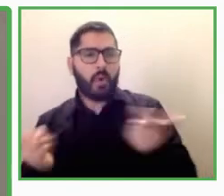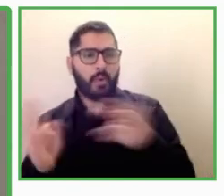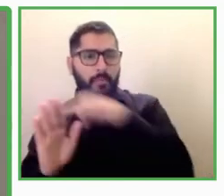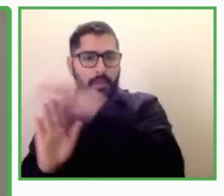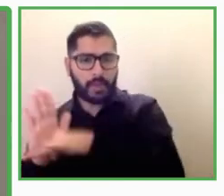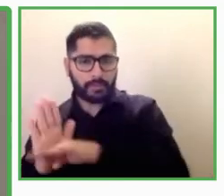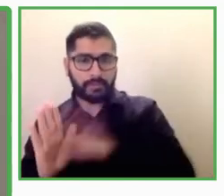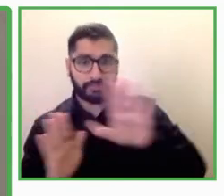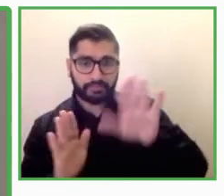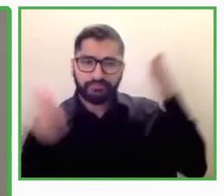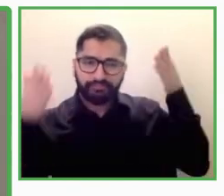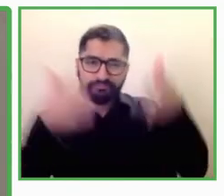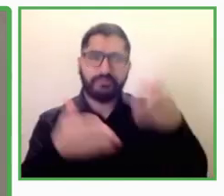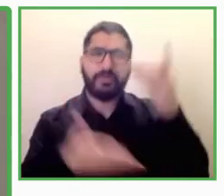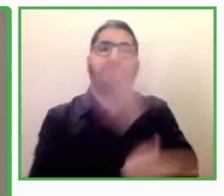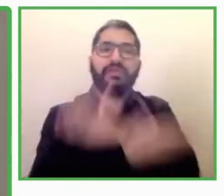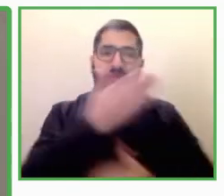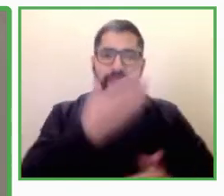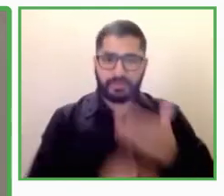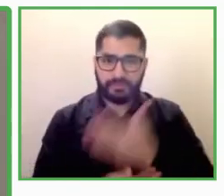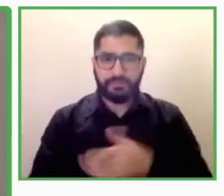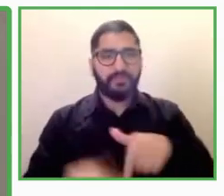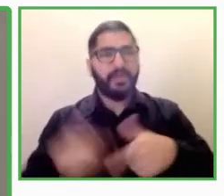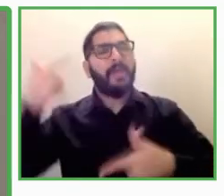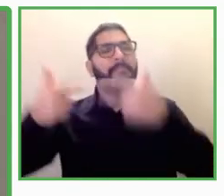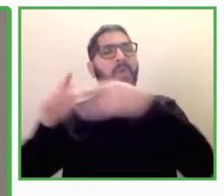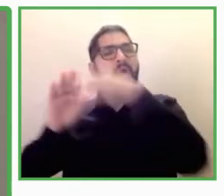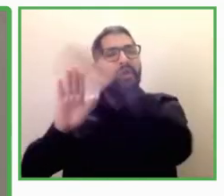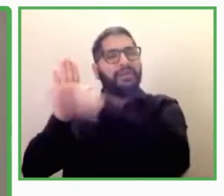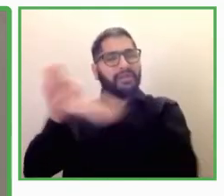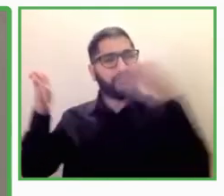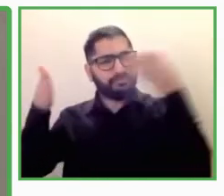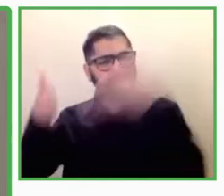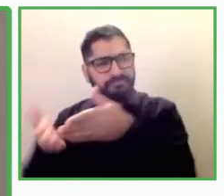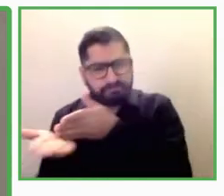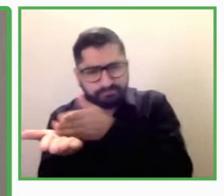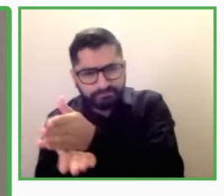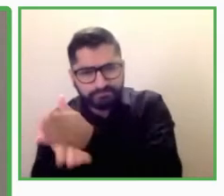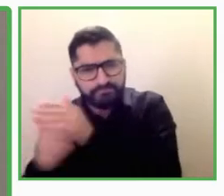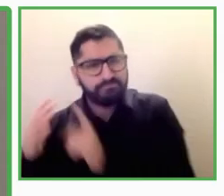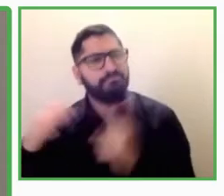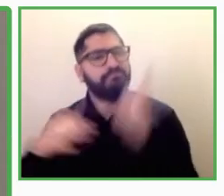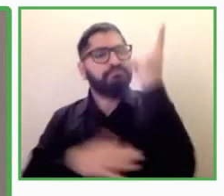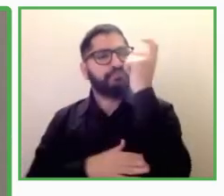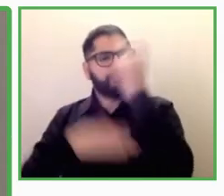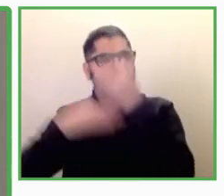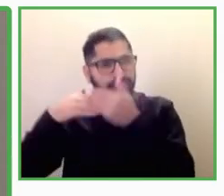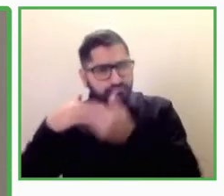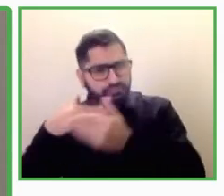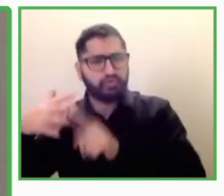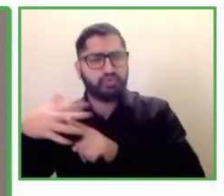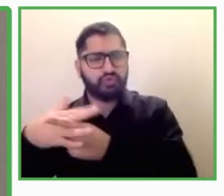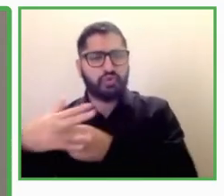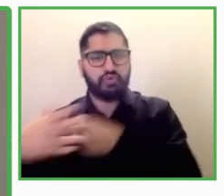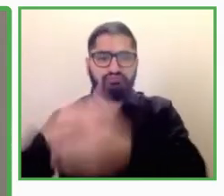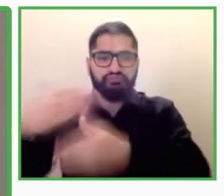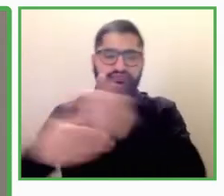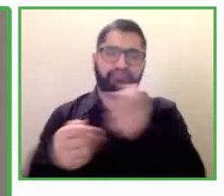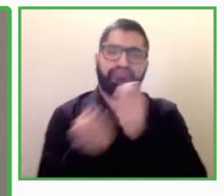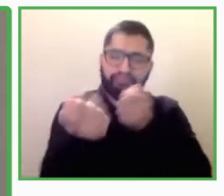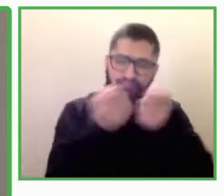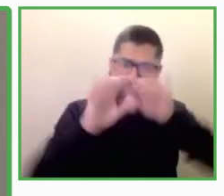disabilities and everything linked to this in the job market can be an actual reality. In